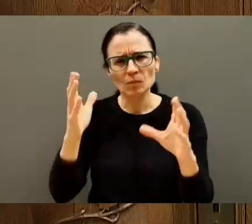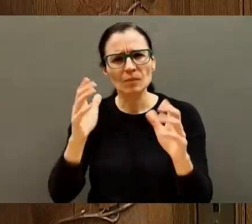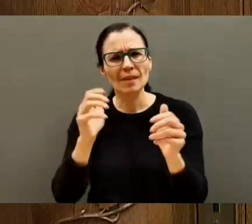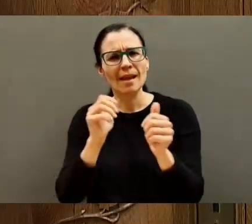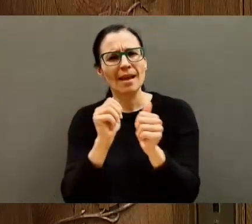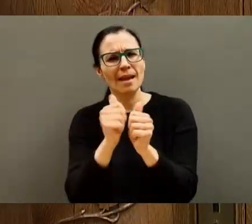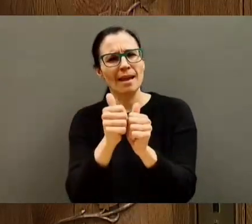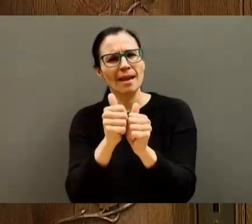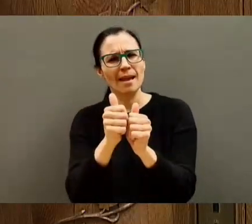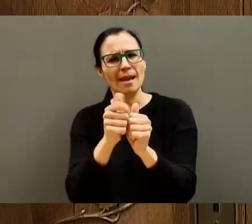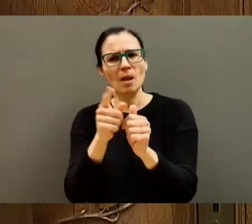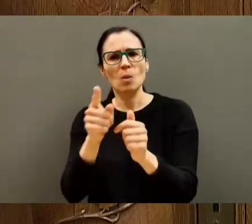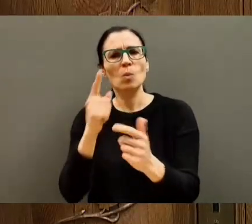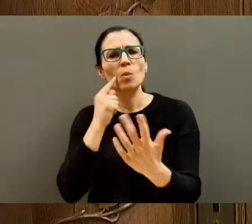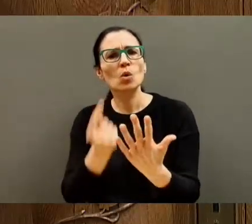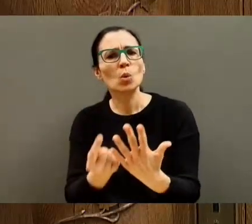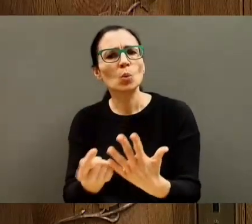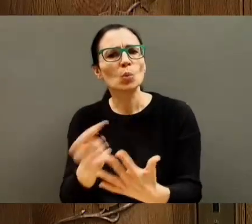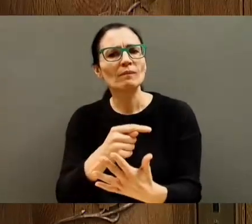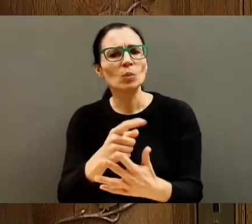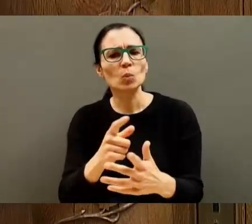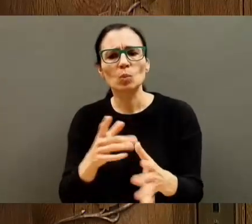Minister of Health. Thank you.